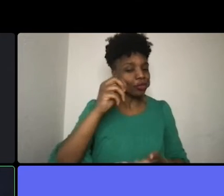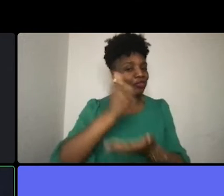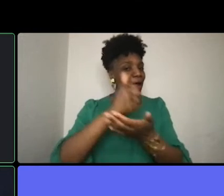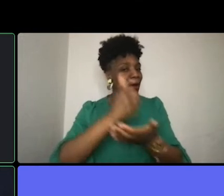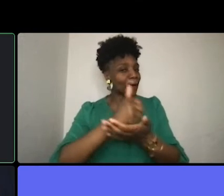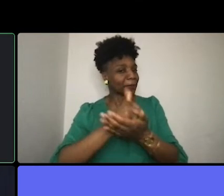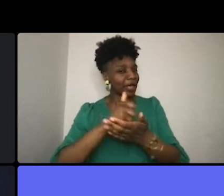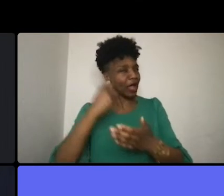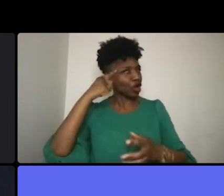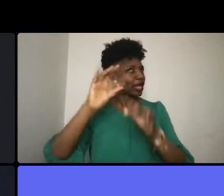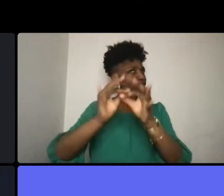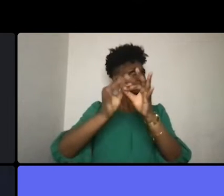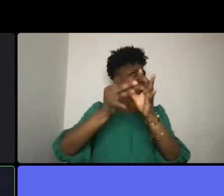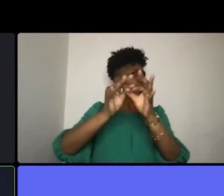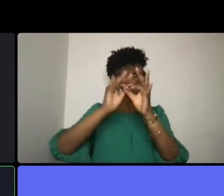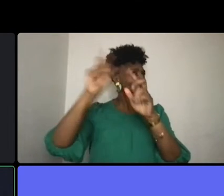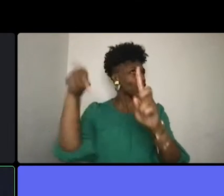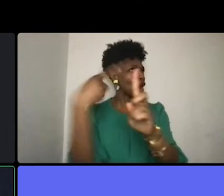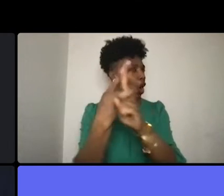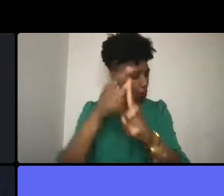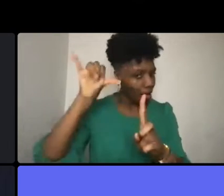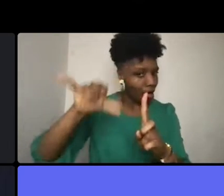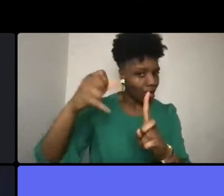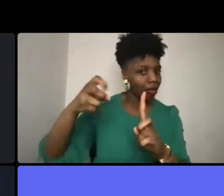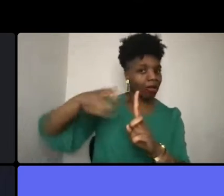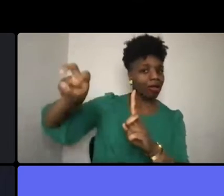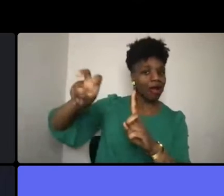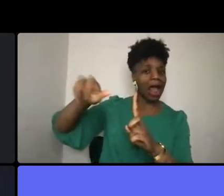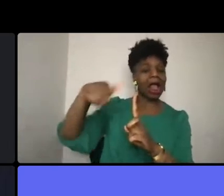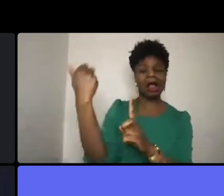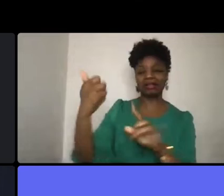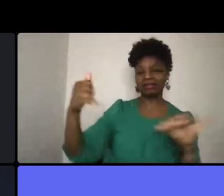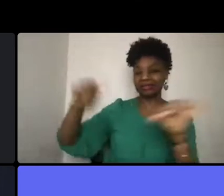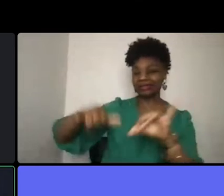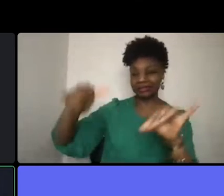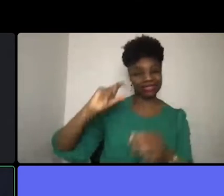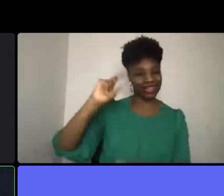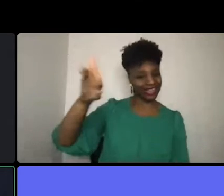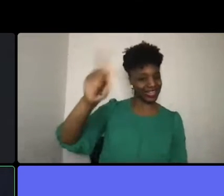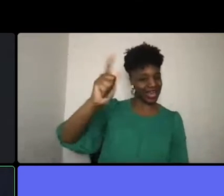yeah, we gotta go deeper on Yeah, that. We gotta sit here and real deal talk about that.